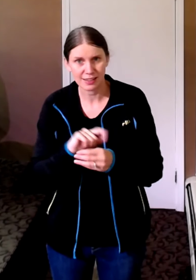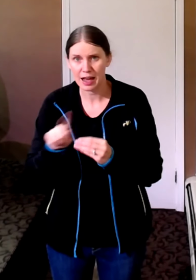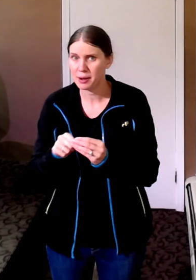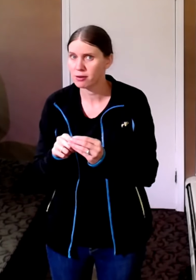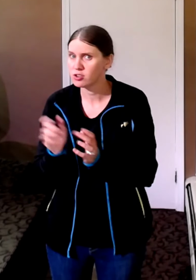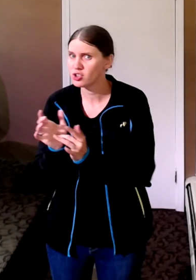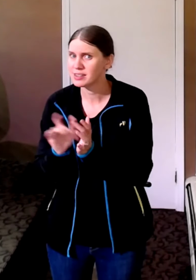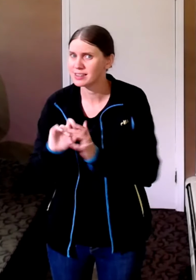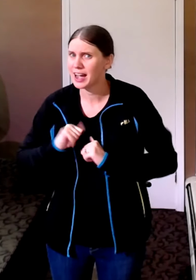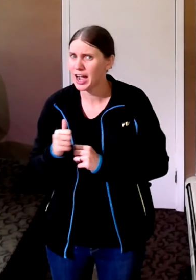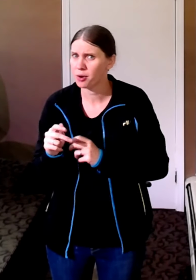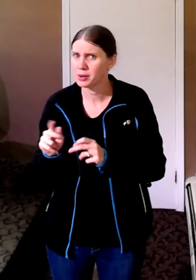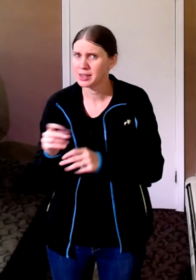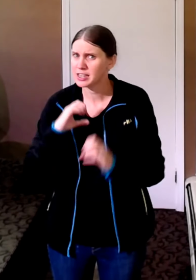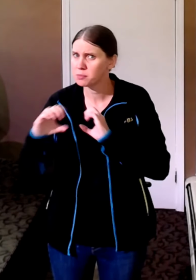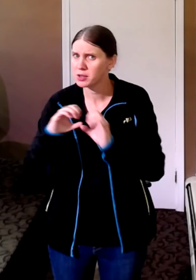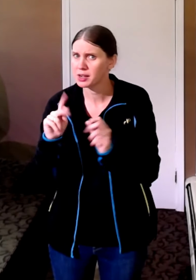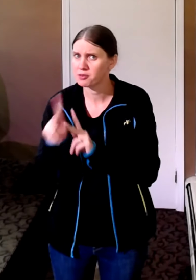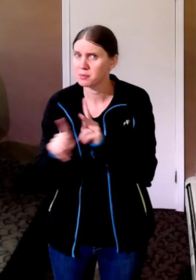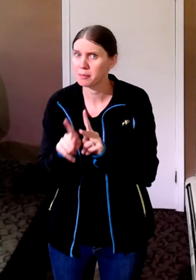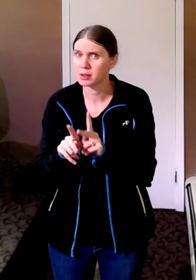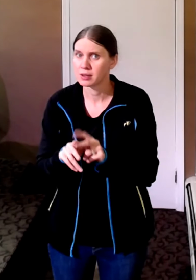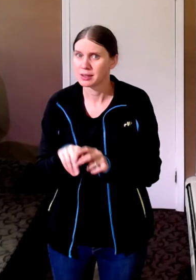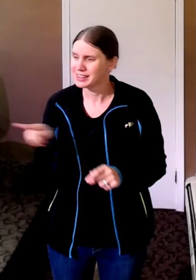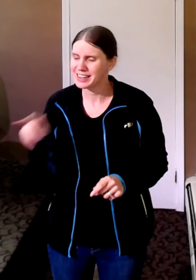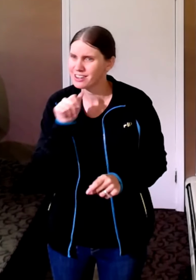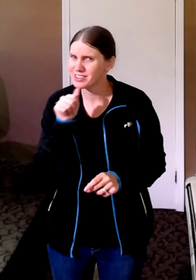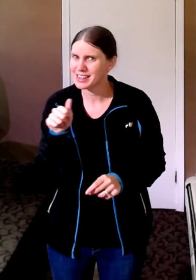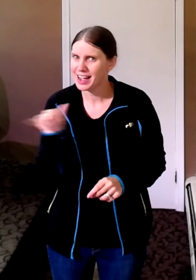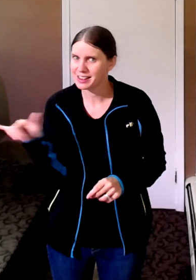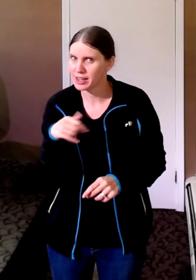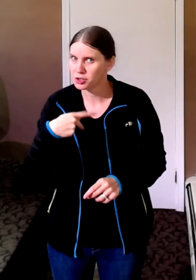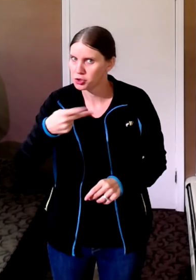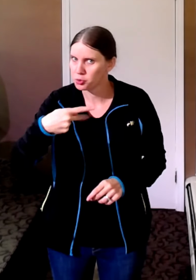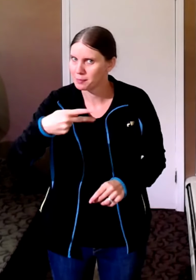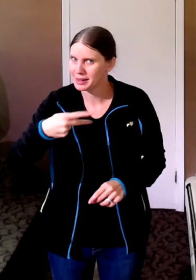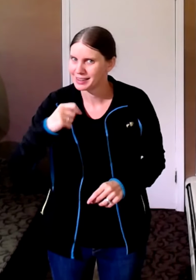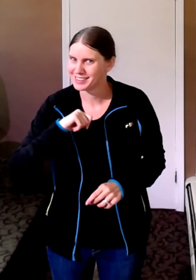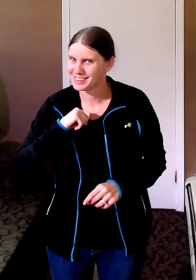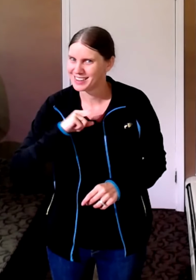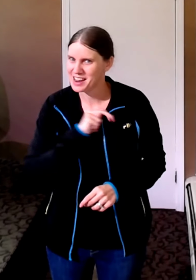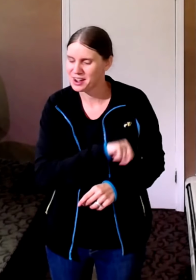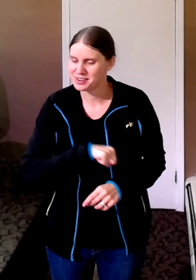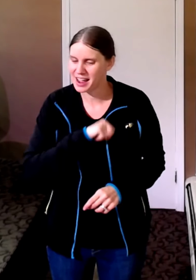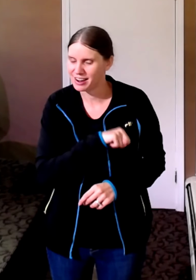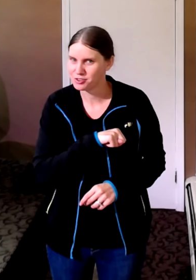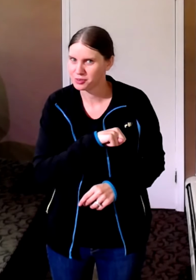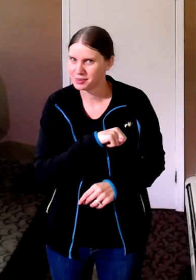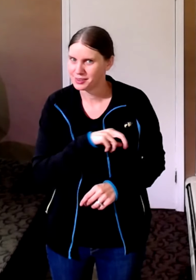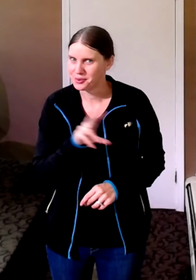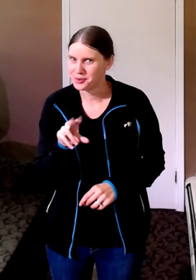Jesus interacted with people, and He wasn't like you and me in our natural